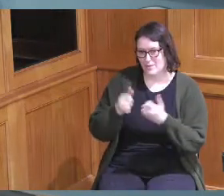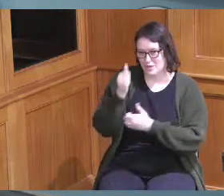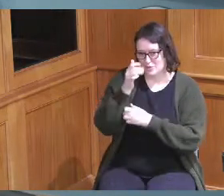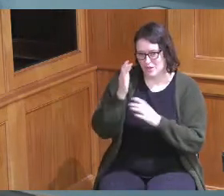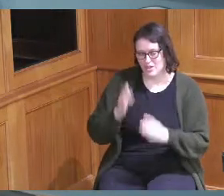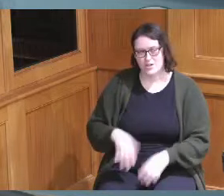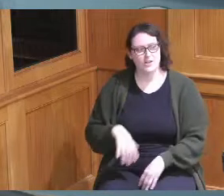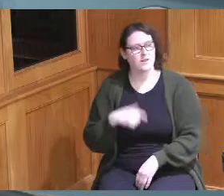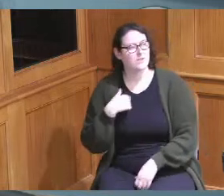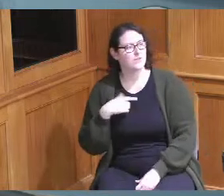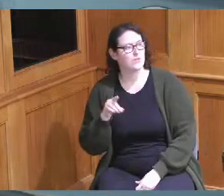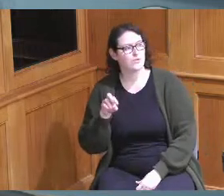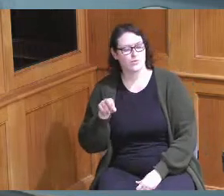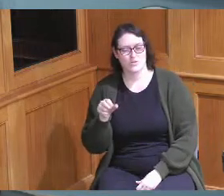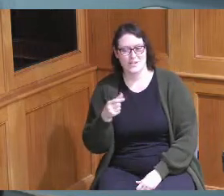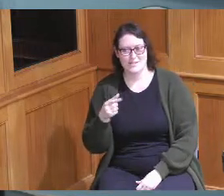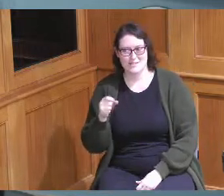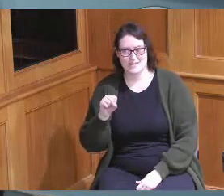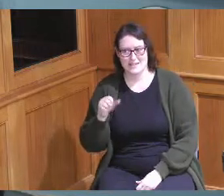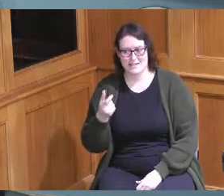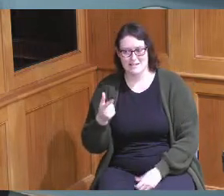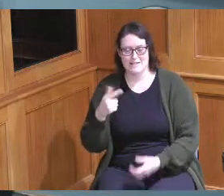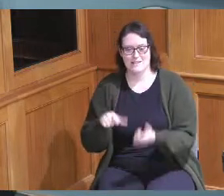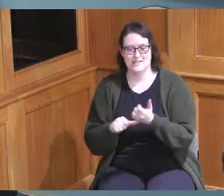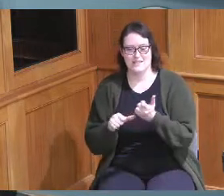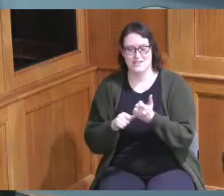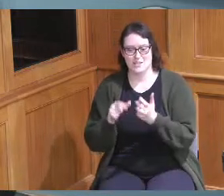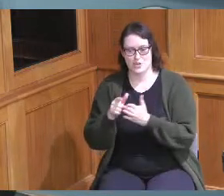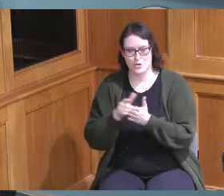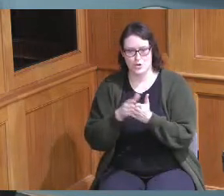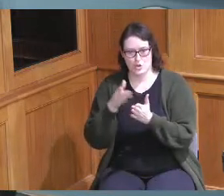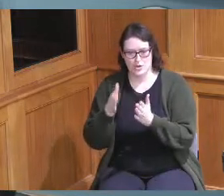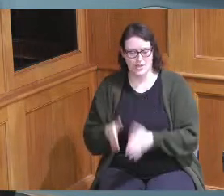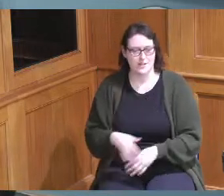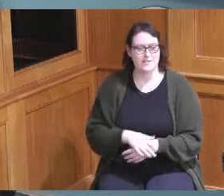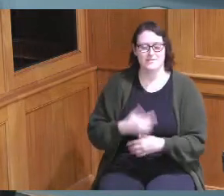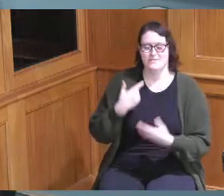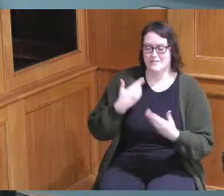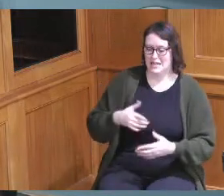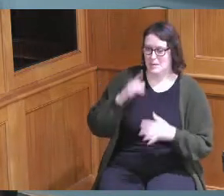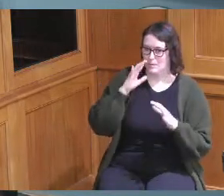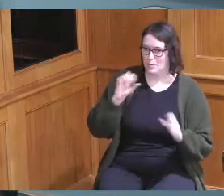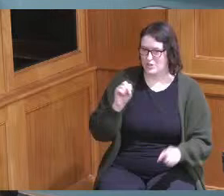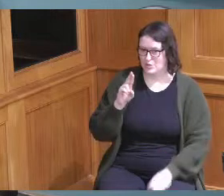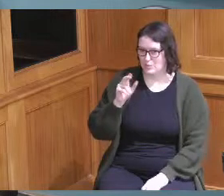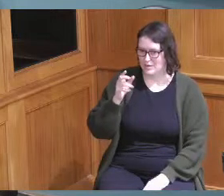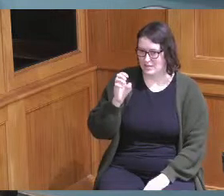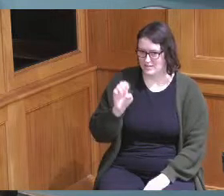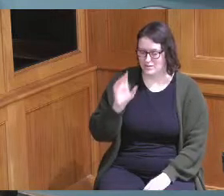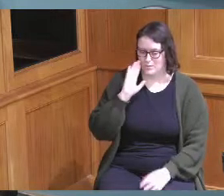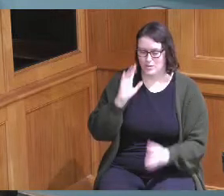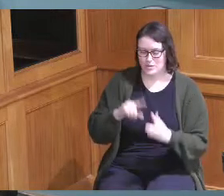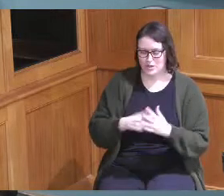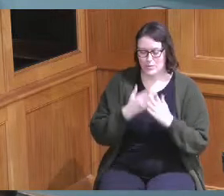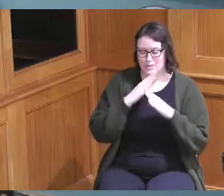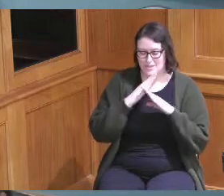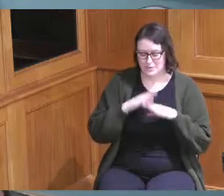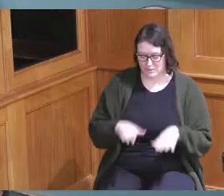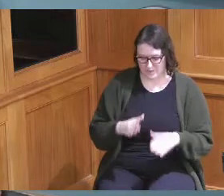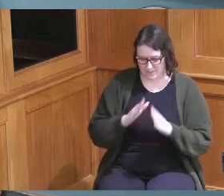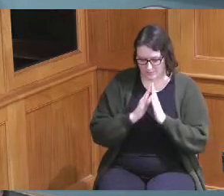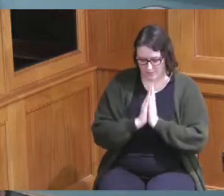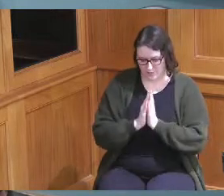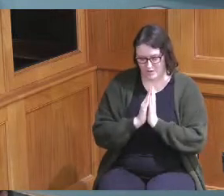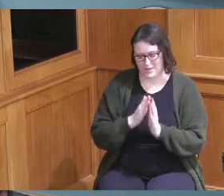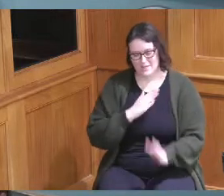Dressing, Assistant Prosecuting Attorney. And I'm Hamilton County Commission Board President Alicia Reese. We start every meeting with a silent prayer followed by the